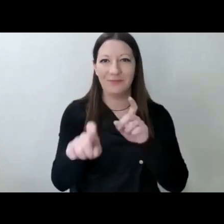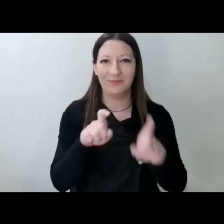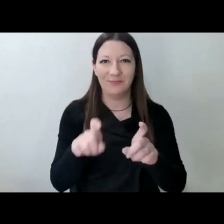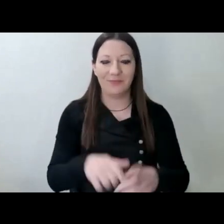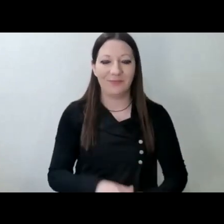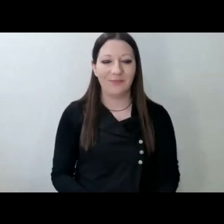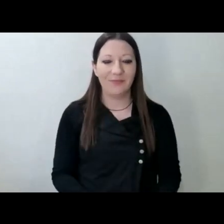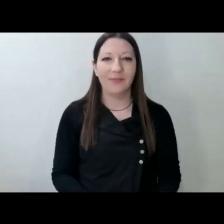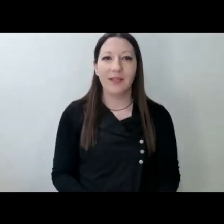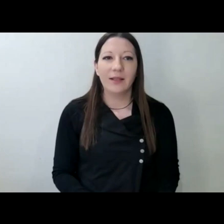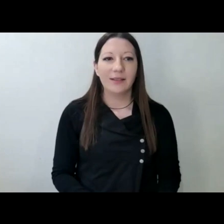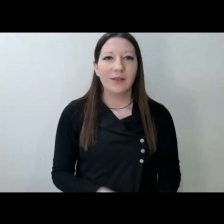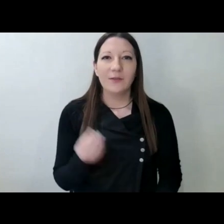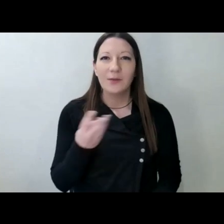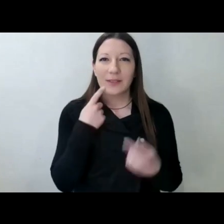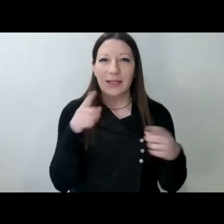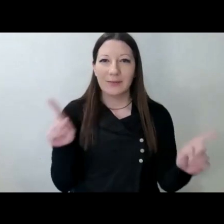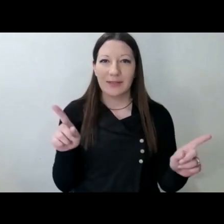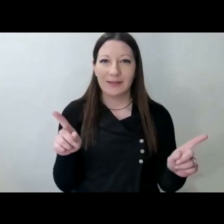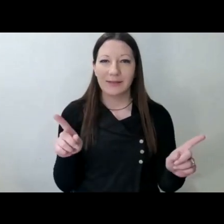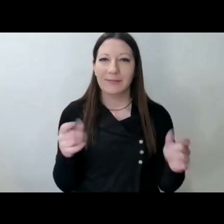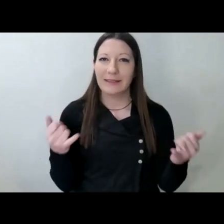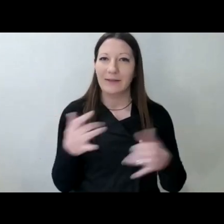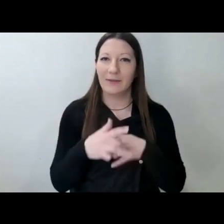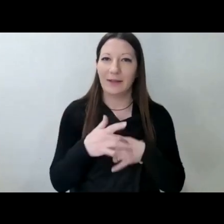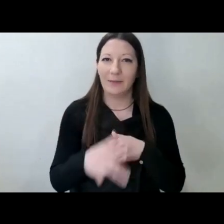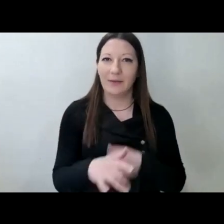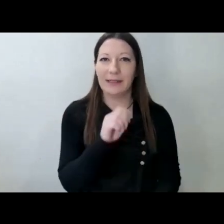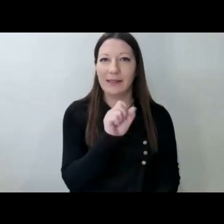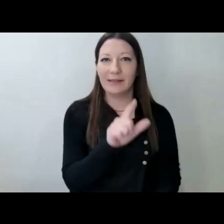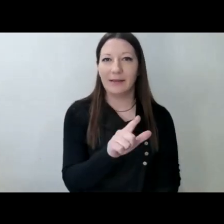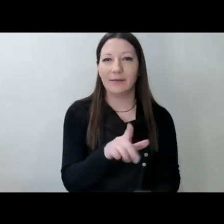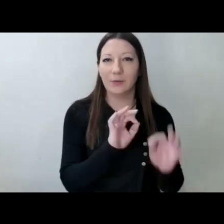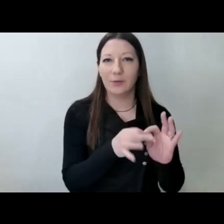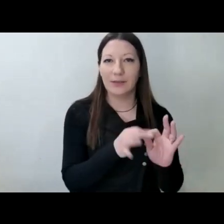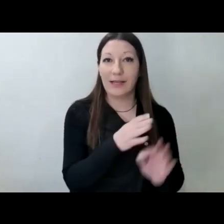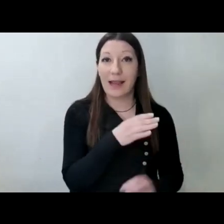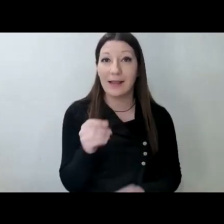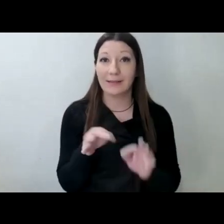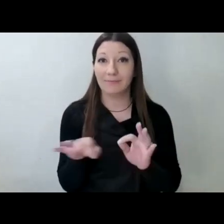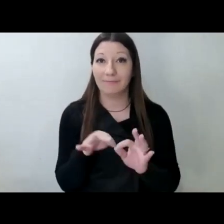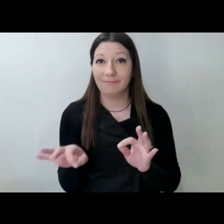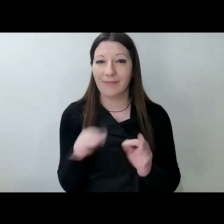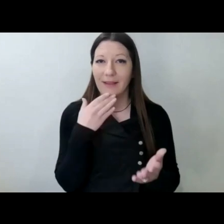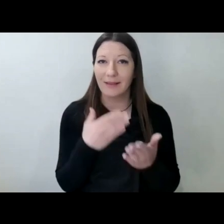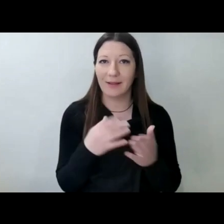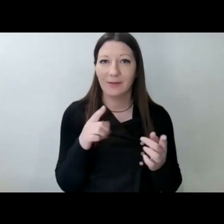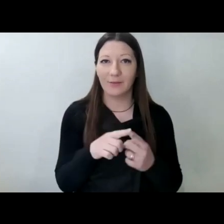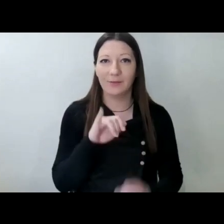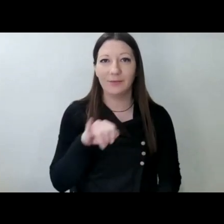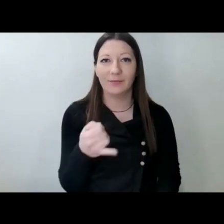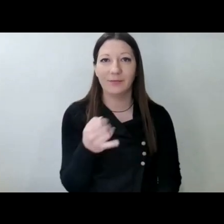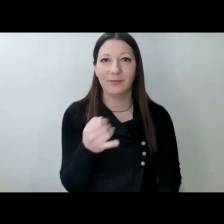have ASL interpretation and captioning. Thanks to Jennifer Horvath for doing the ASL interpretation today.